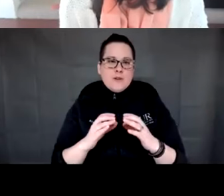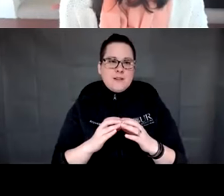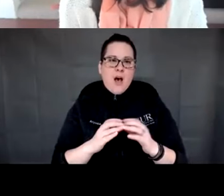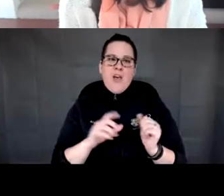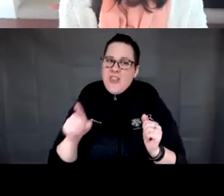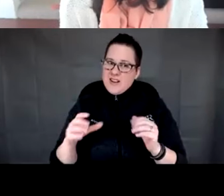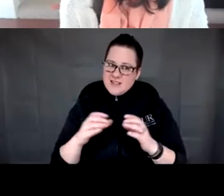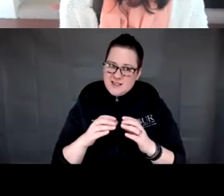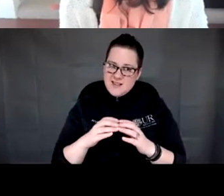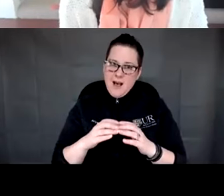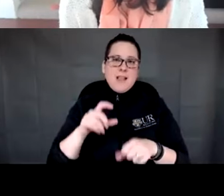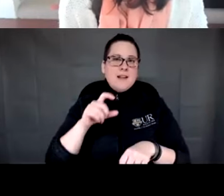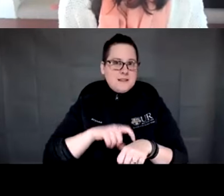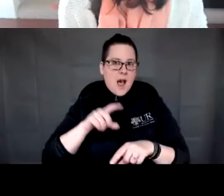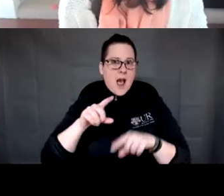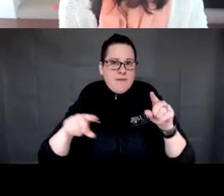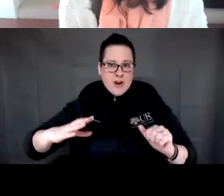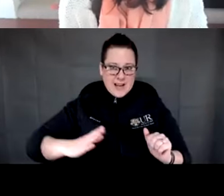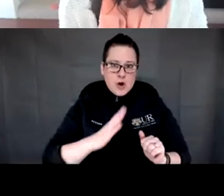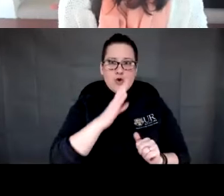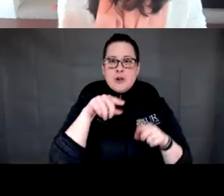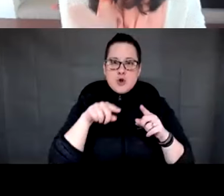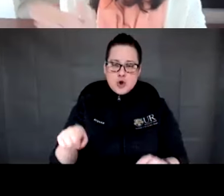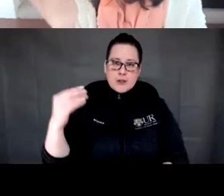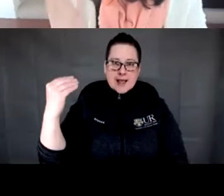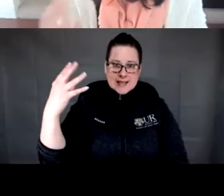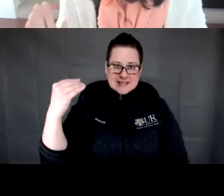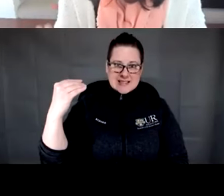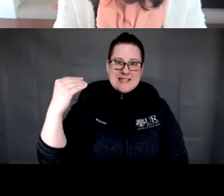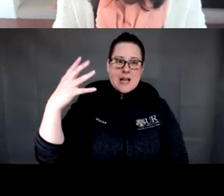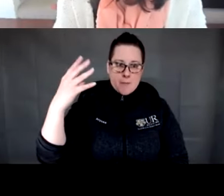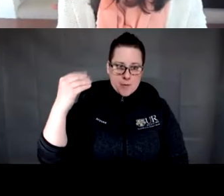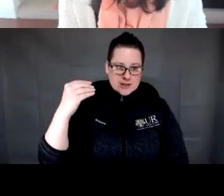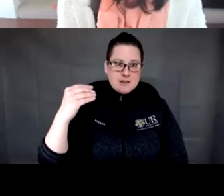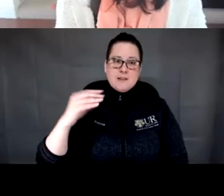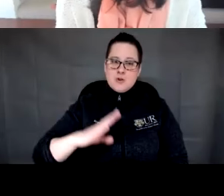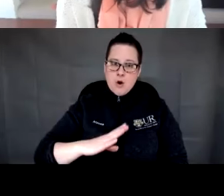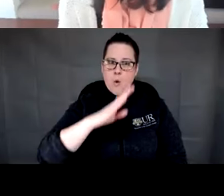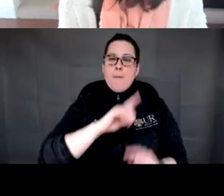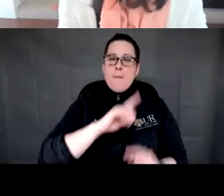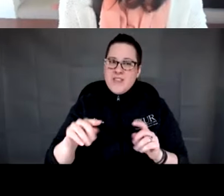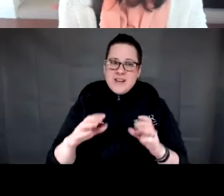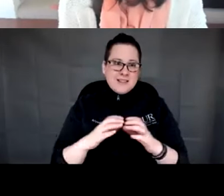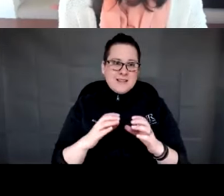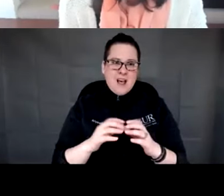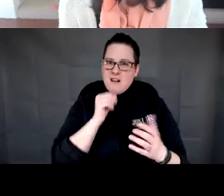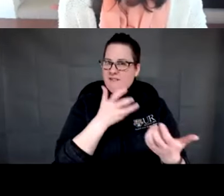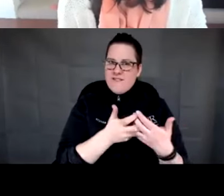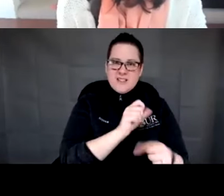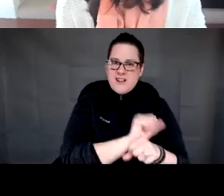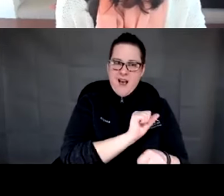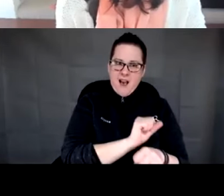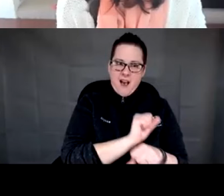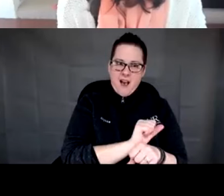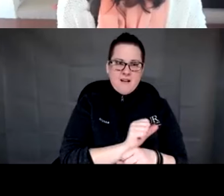likewise has a time varying increase that occurs during the stimulus period. That gray line is going up. But this cell is not fit at all by task variables.